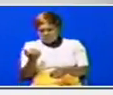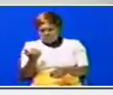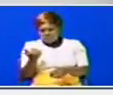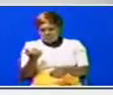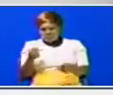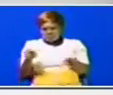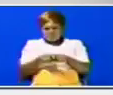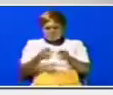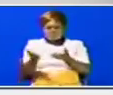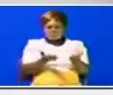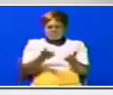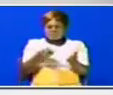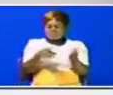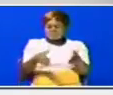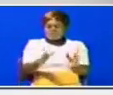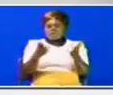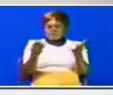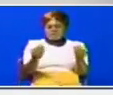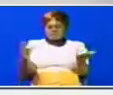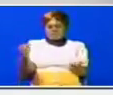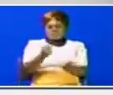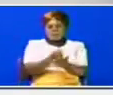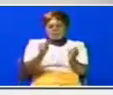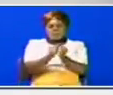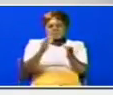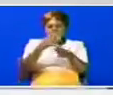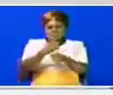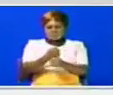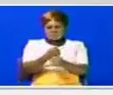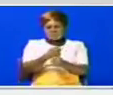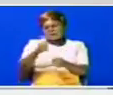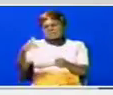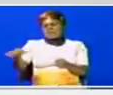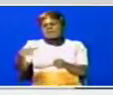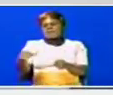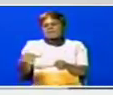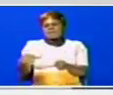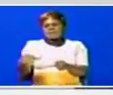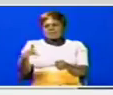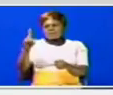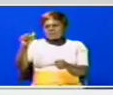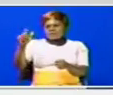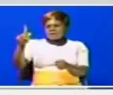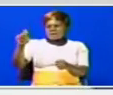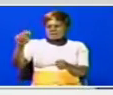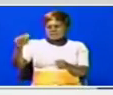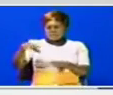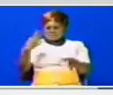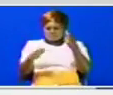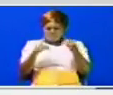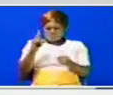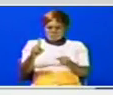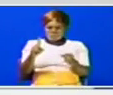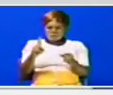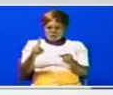This entrepreneurial approach could easily be adopted by companies elsewhere. Data analytics. Today, one of our investments